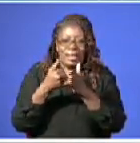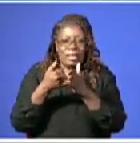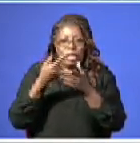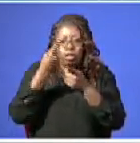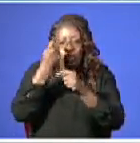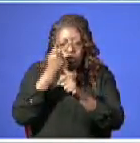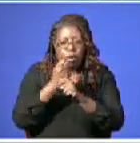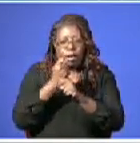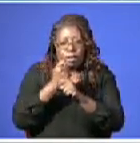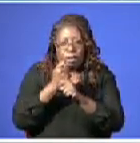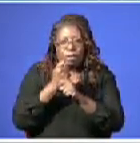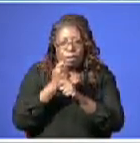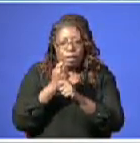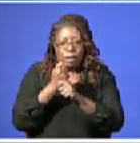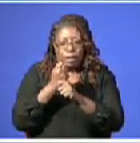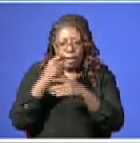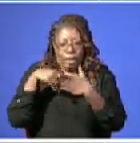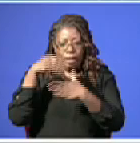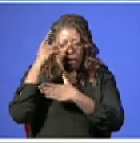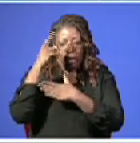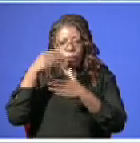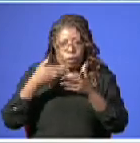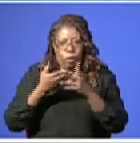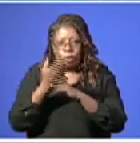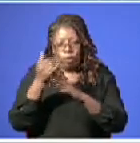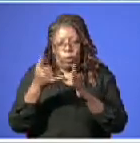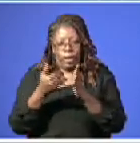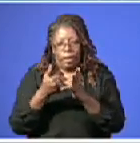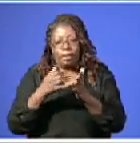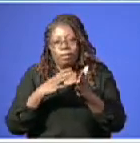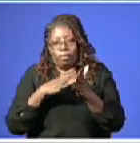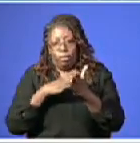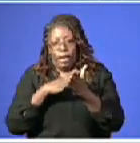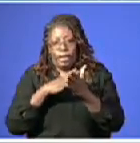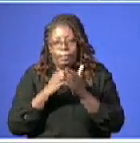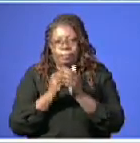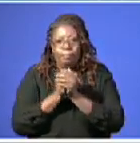gonna get through it. Okay. Anthony Smith, ZNS Network News.